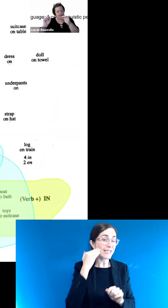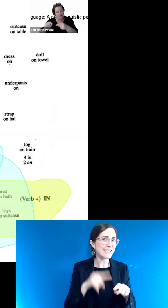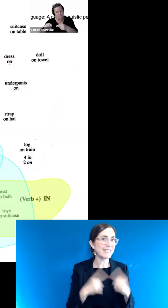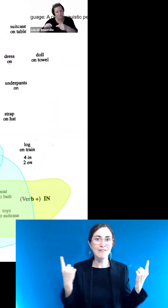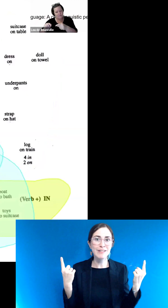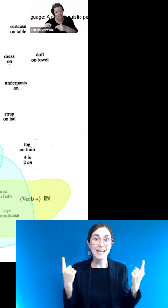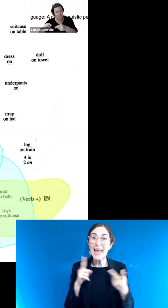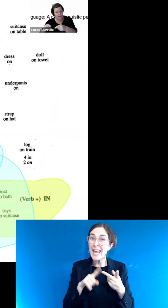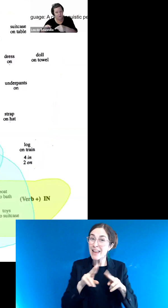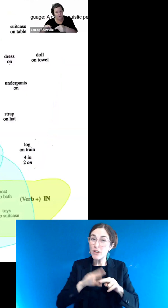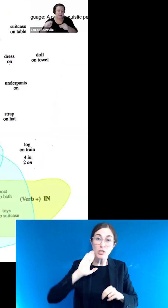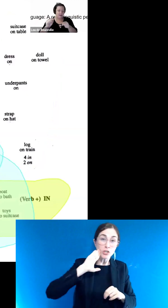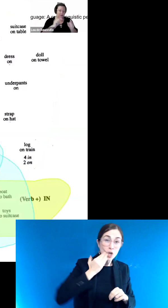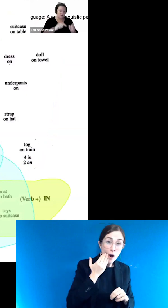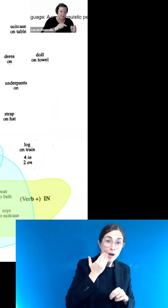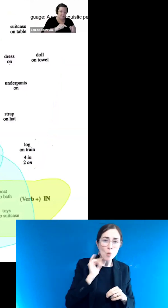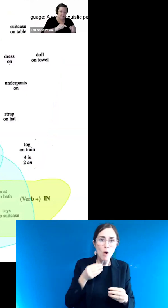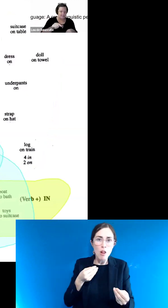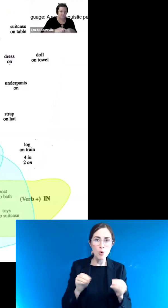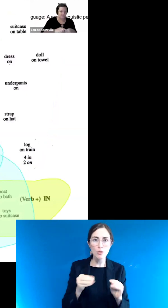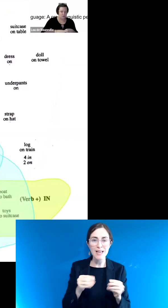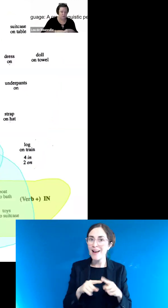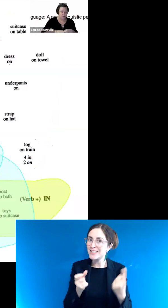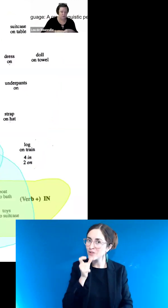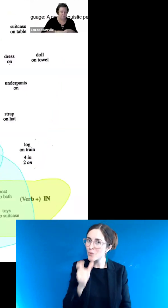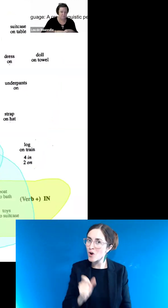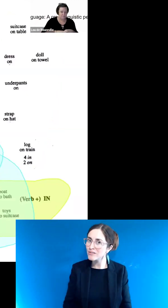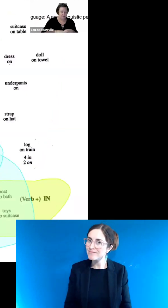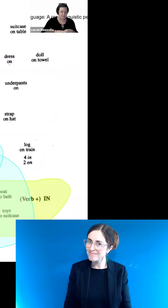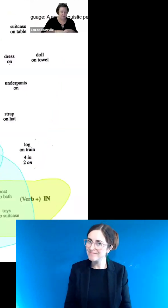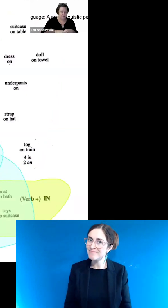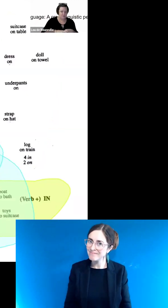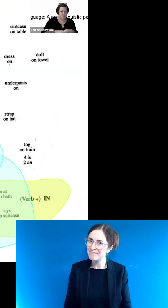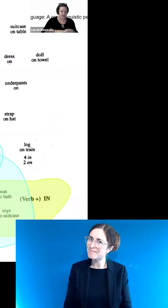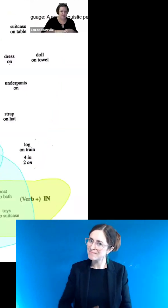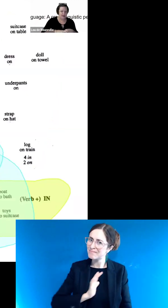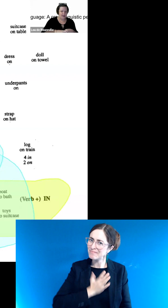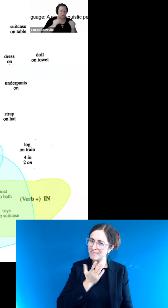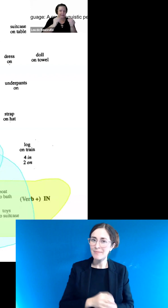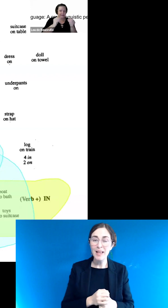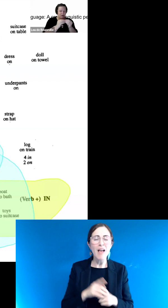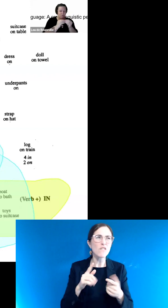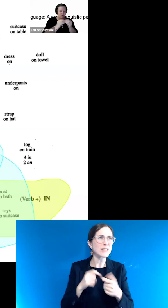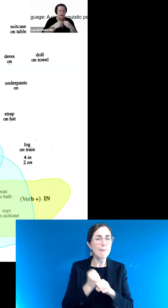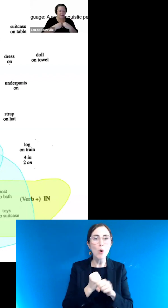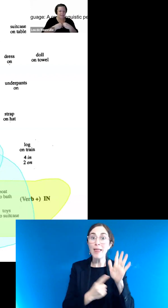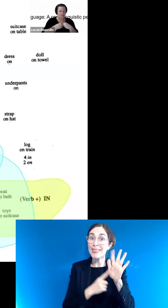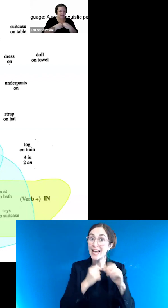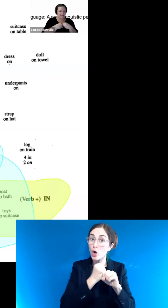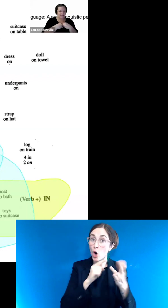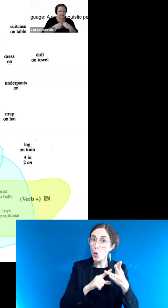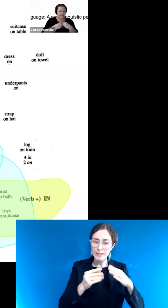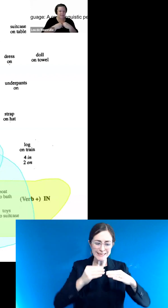if they go in tightly or they go in loosely, it's a different word. So the way you join Lego or button